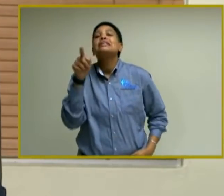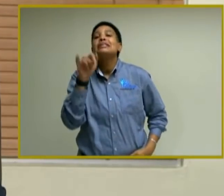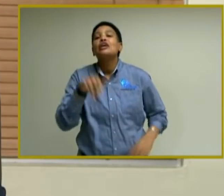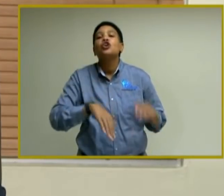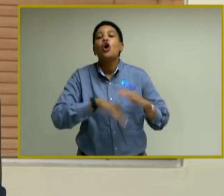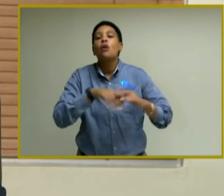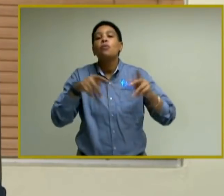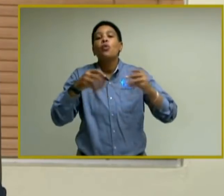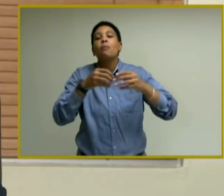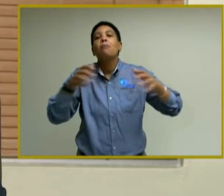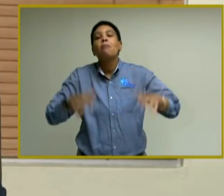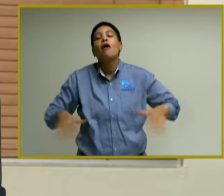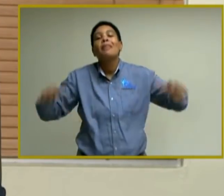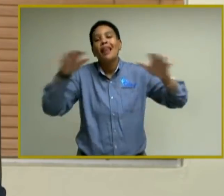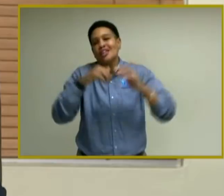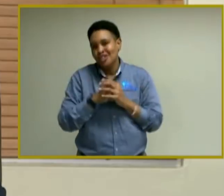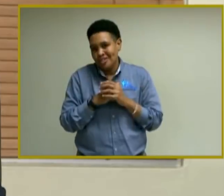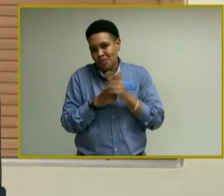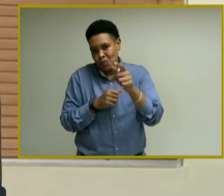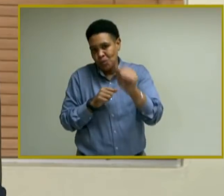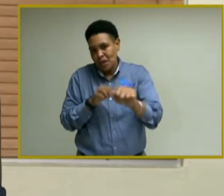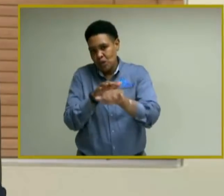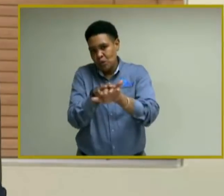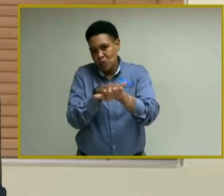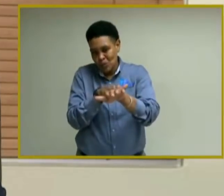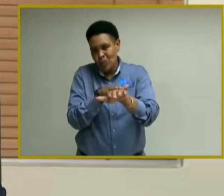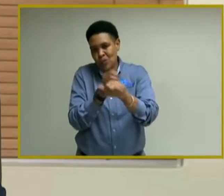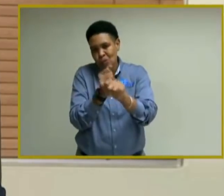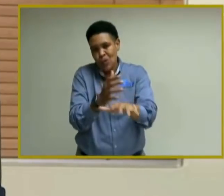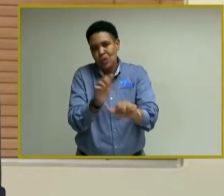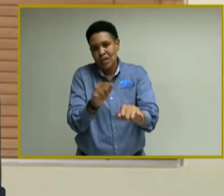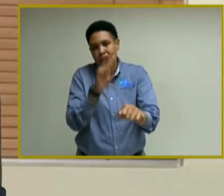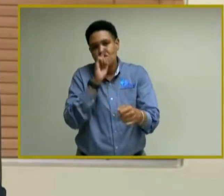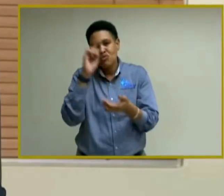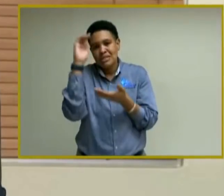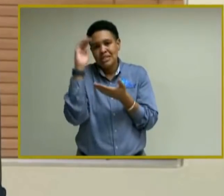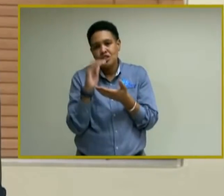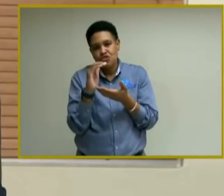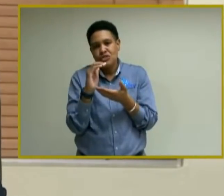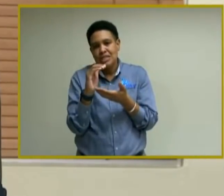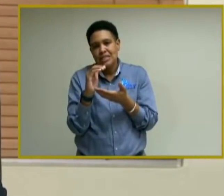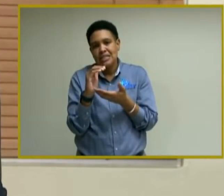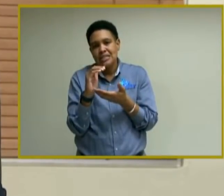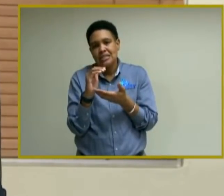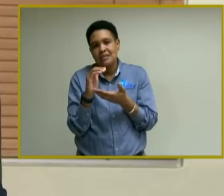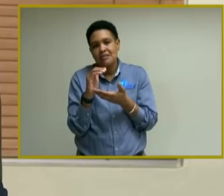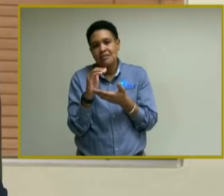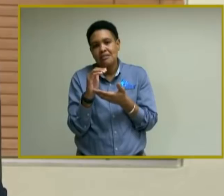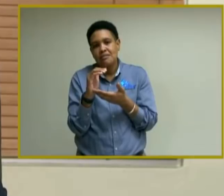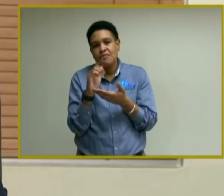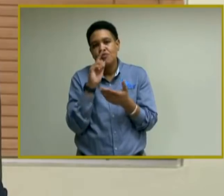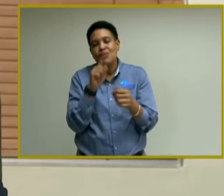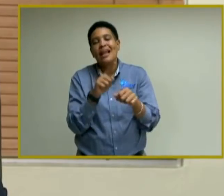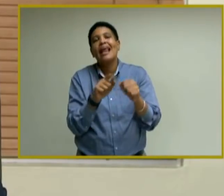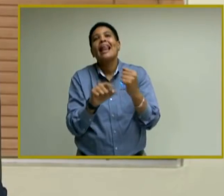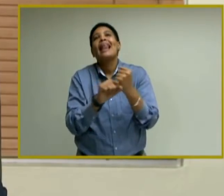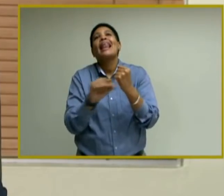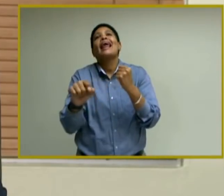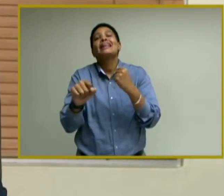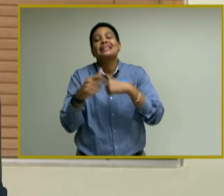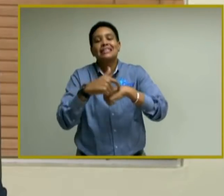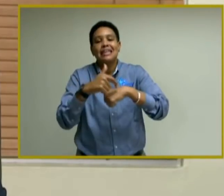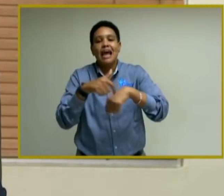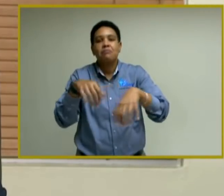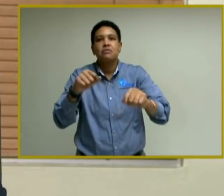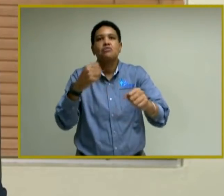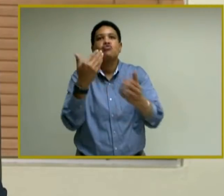to the population. You can slow it down to decrease to lengthen the time that it takes us to